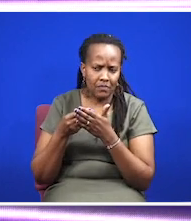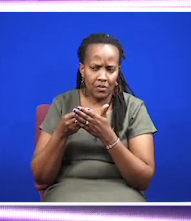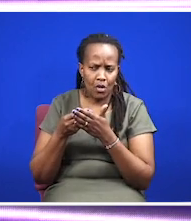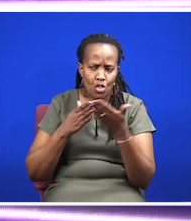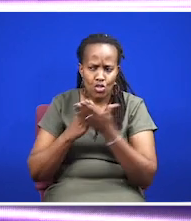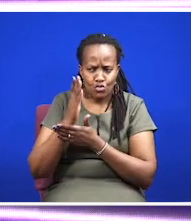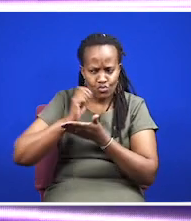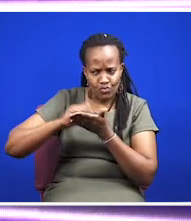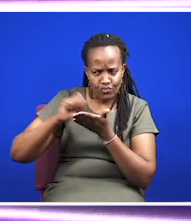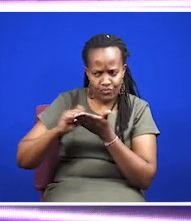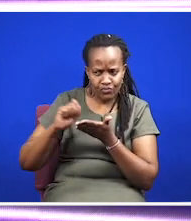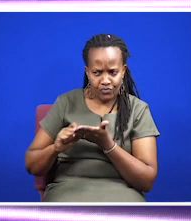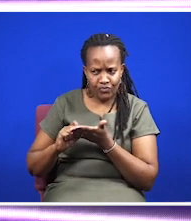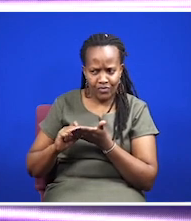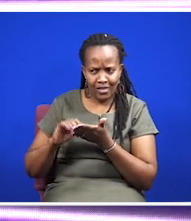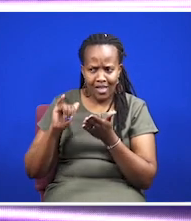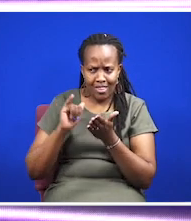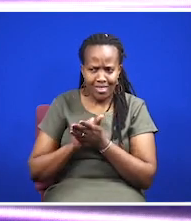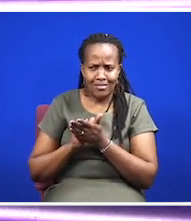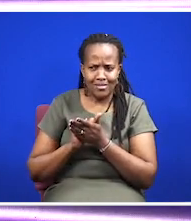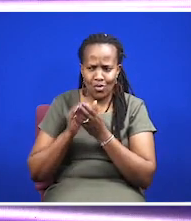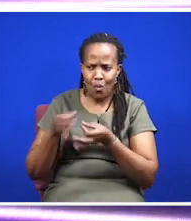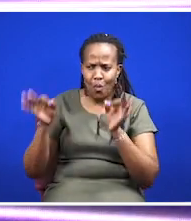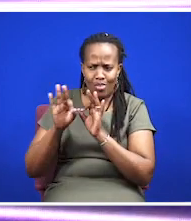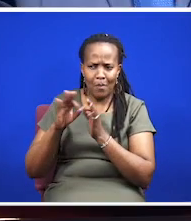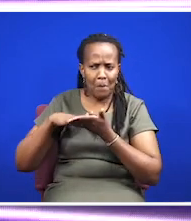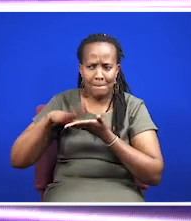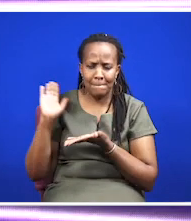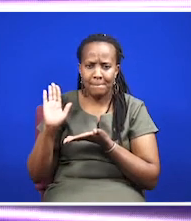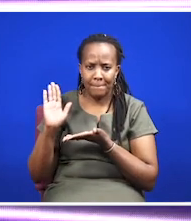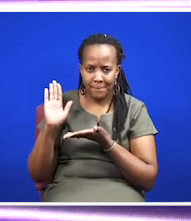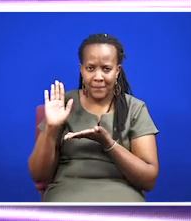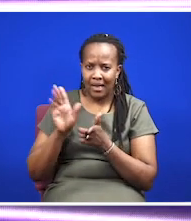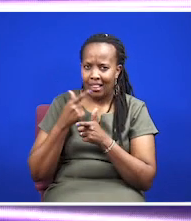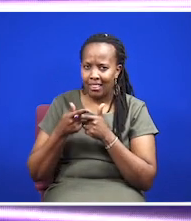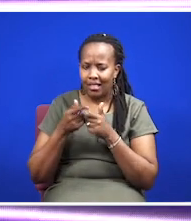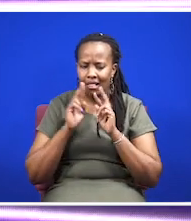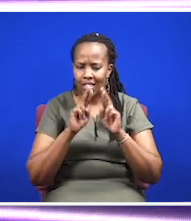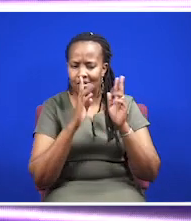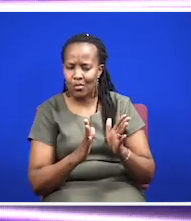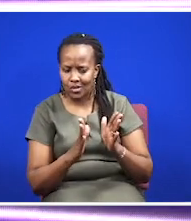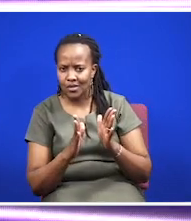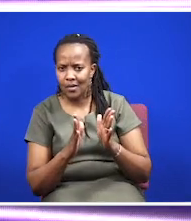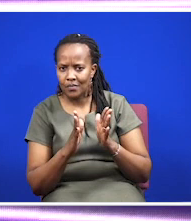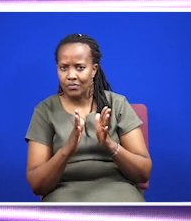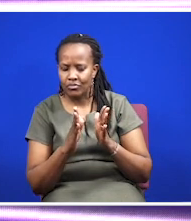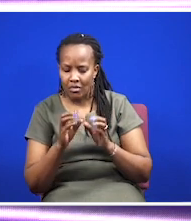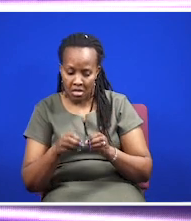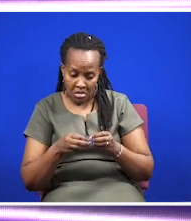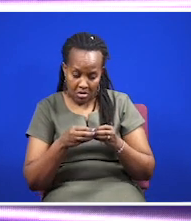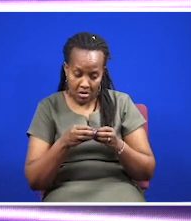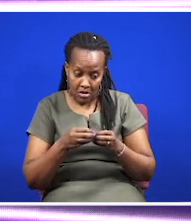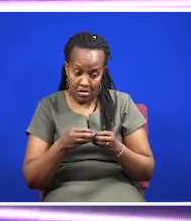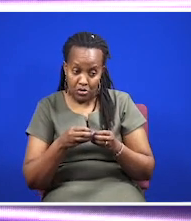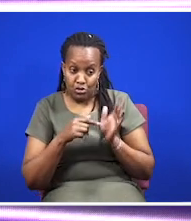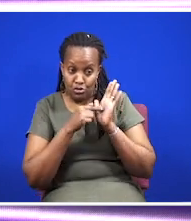that each of your written words is worth $100. And then the reporter went ahead and produced a $100